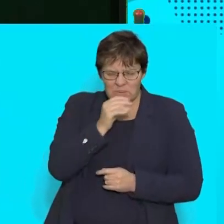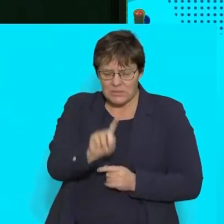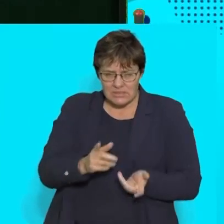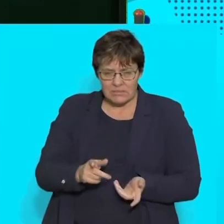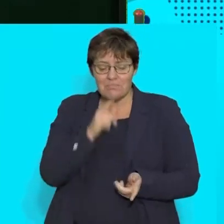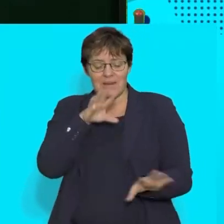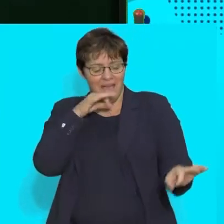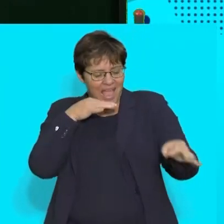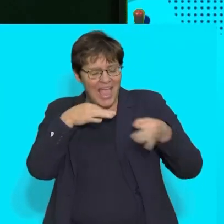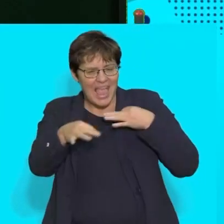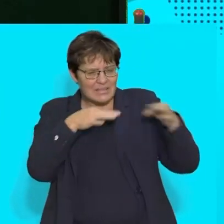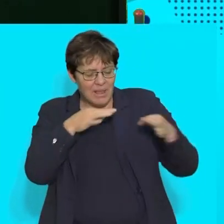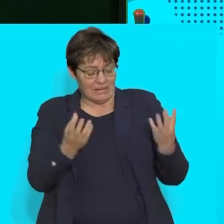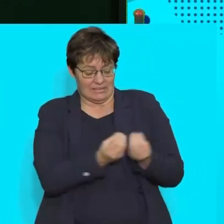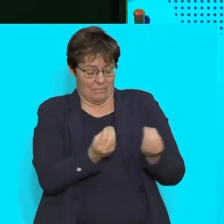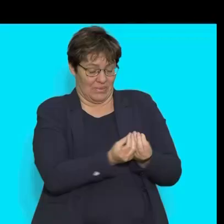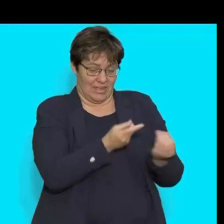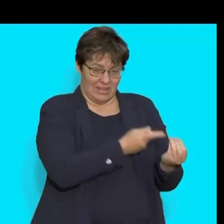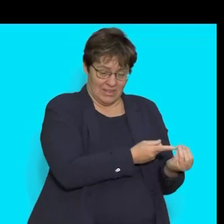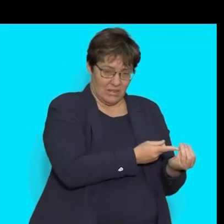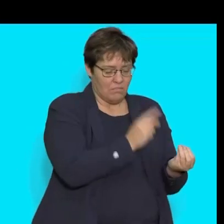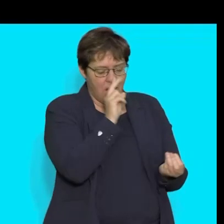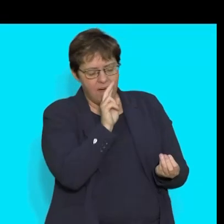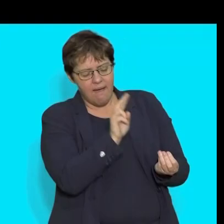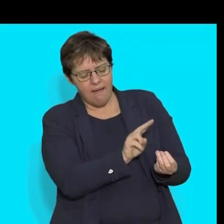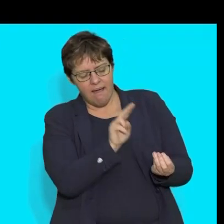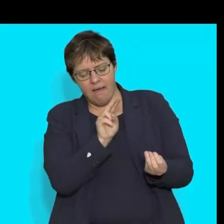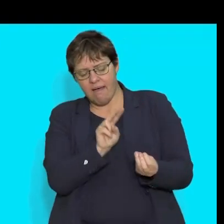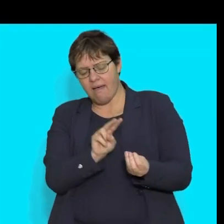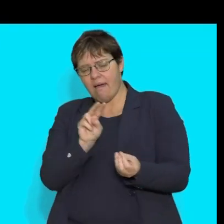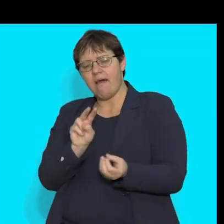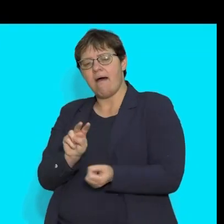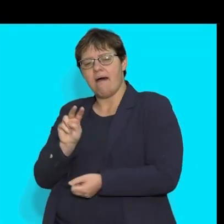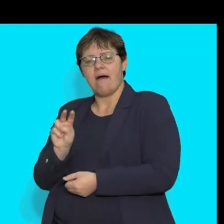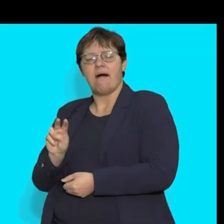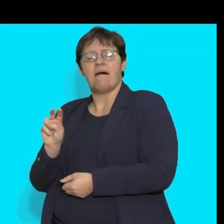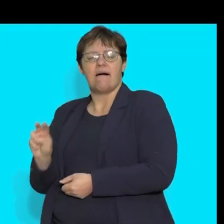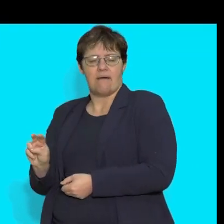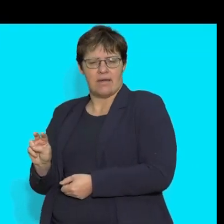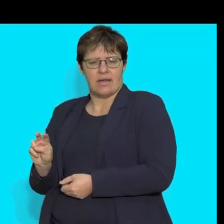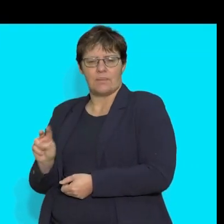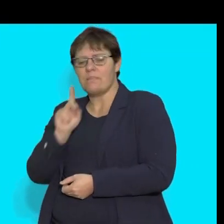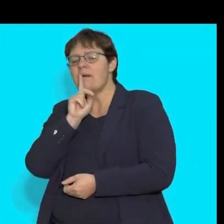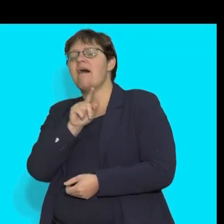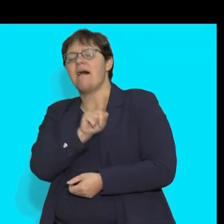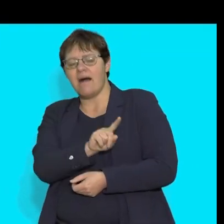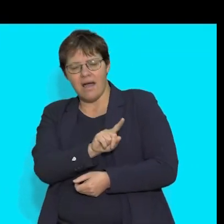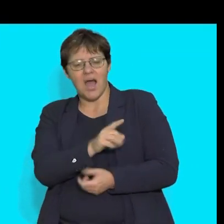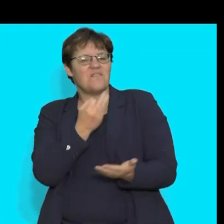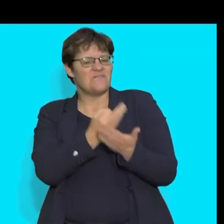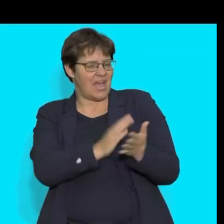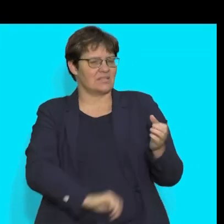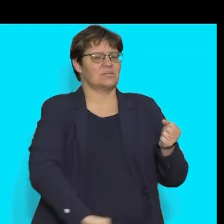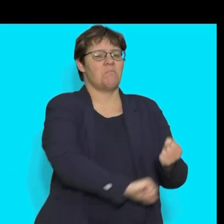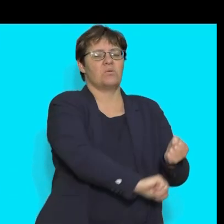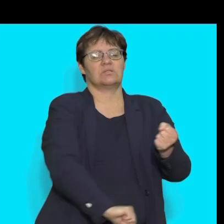A theory is an explanation of something that has been observed in nature and which can be supported